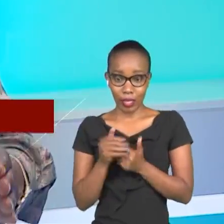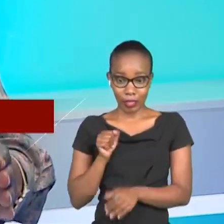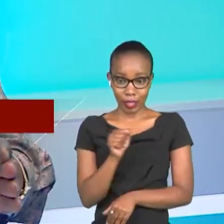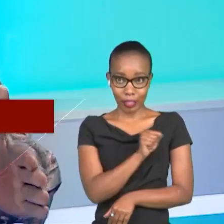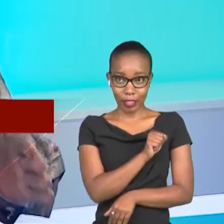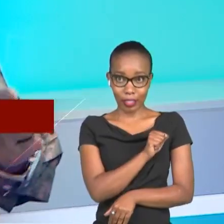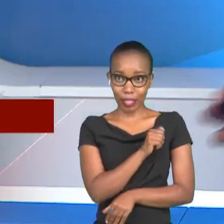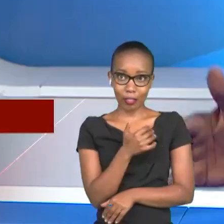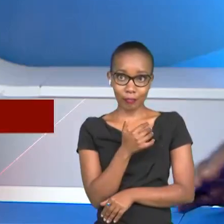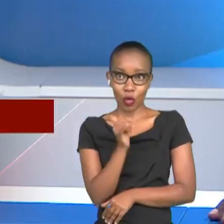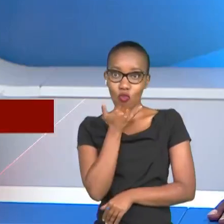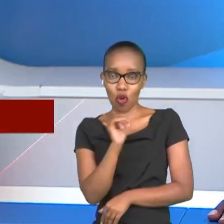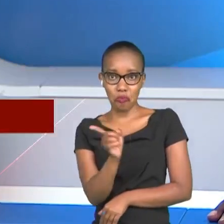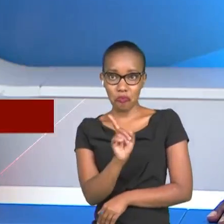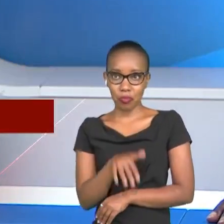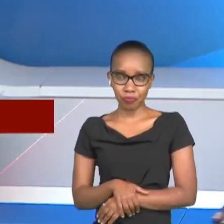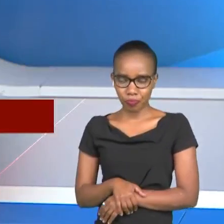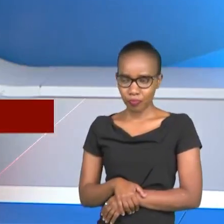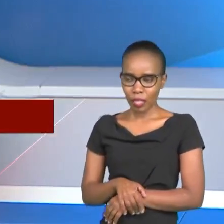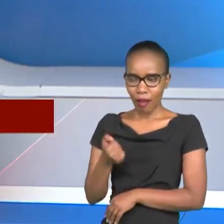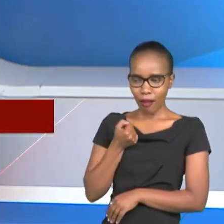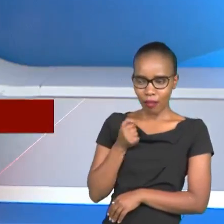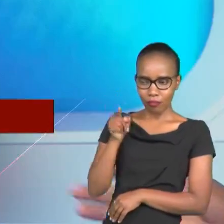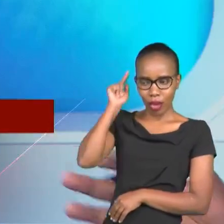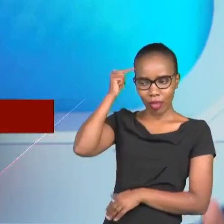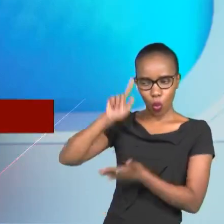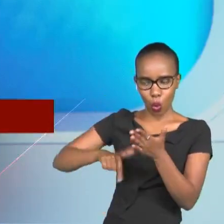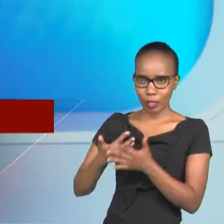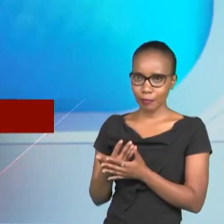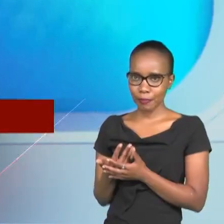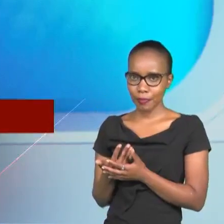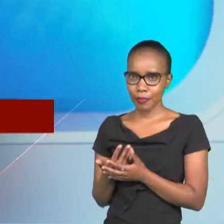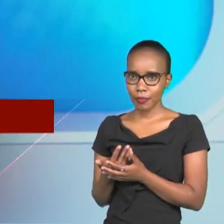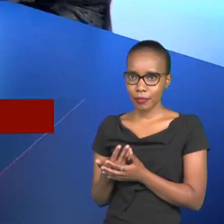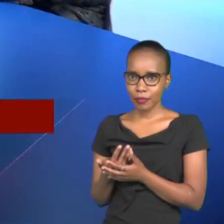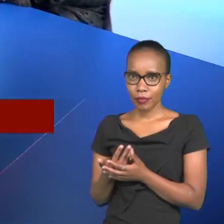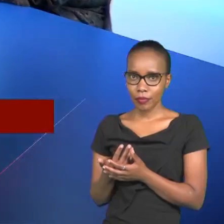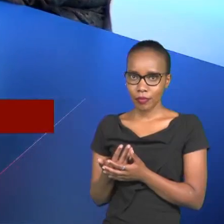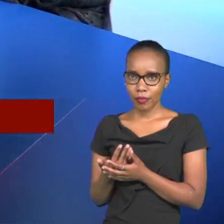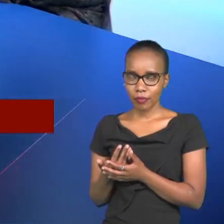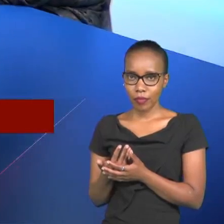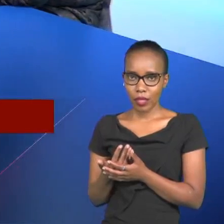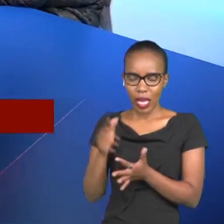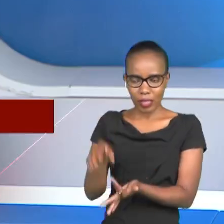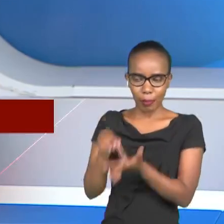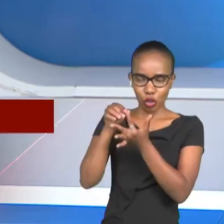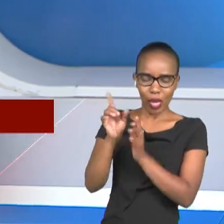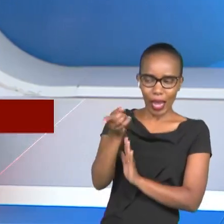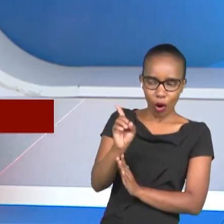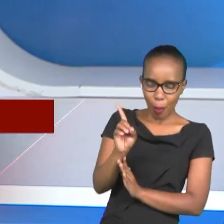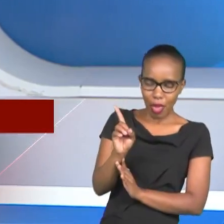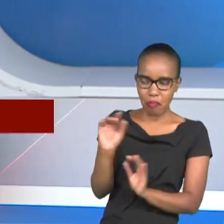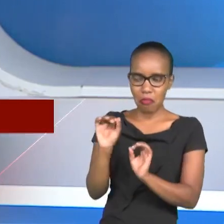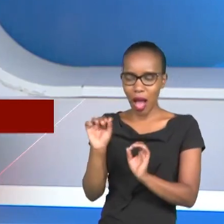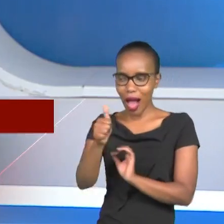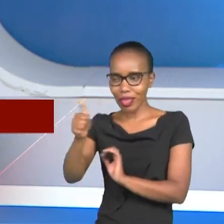is not biased. Is not biased. What do you think, Ruth? Is the Senate biased? Not just in this hearing, but other proceedings too. We've